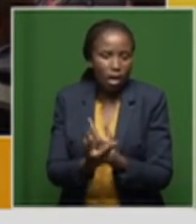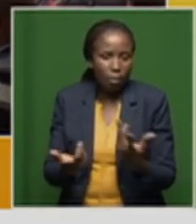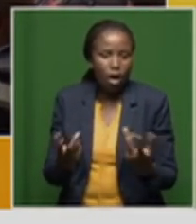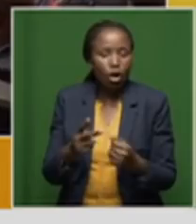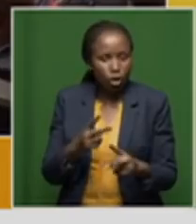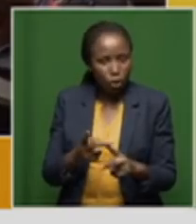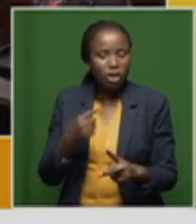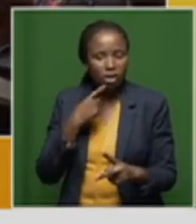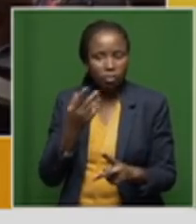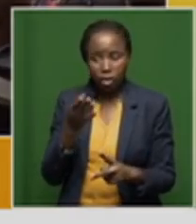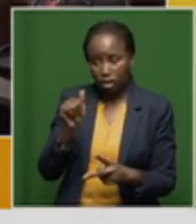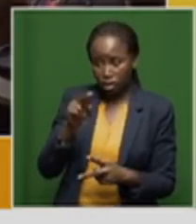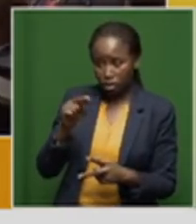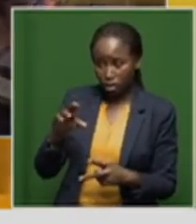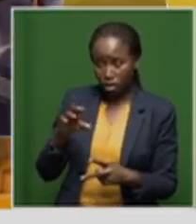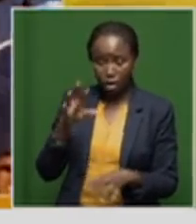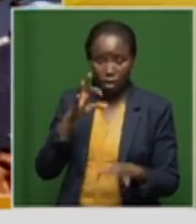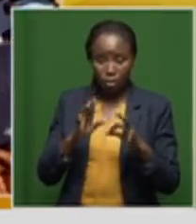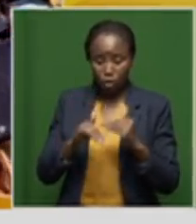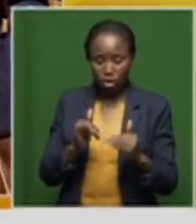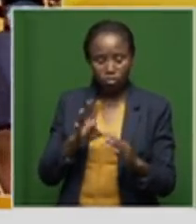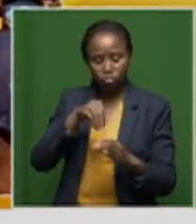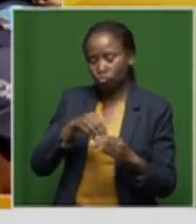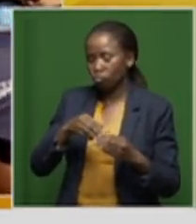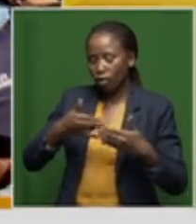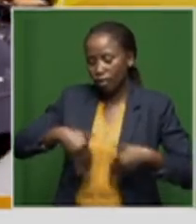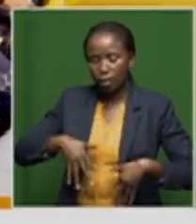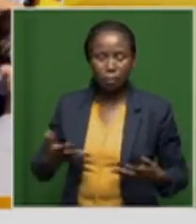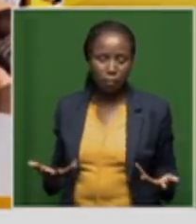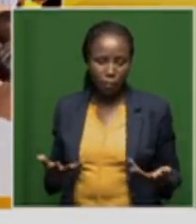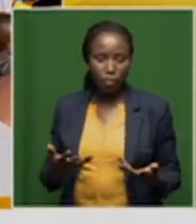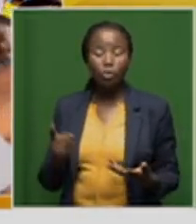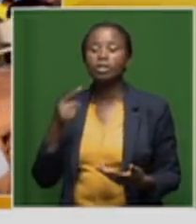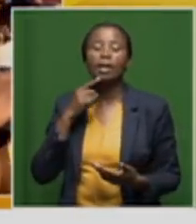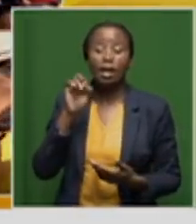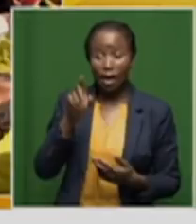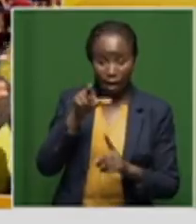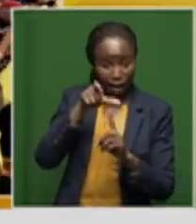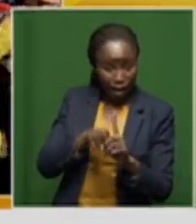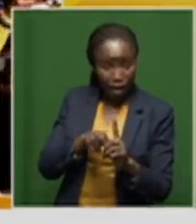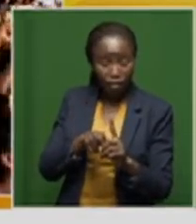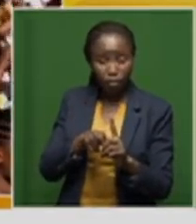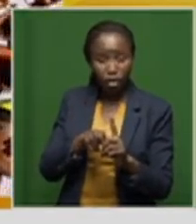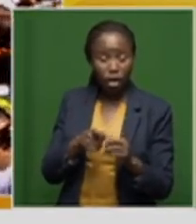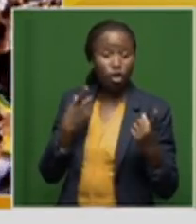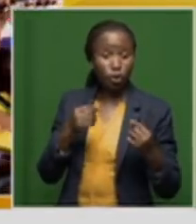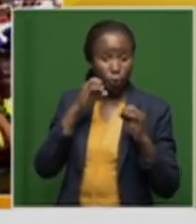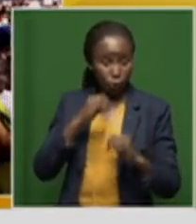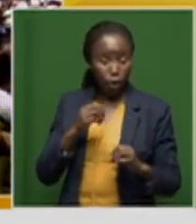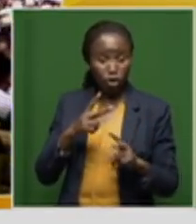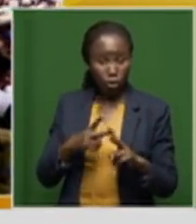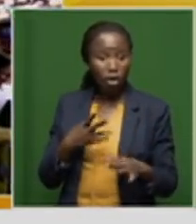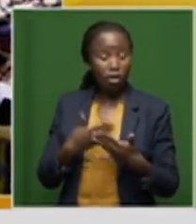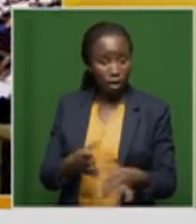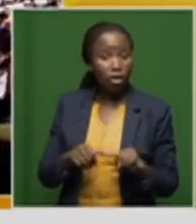all the ANC processes. Because one of the problems, I suppose, Sam, that if she doesn't, and if she continues to be at loggerheads with